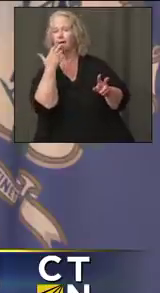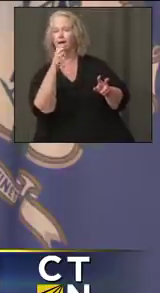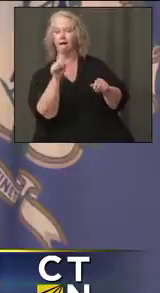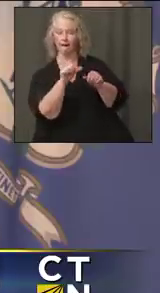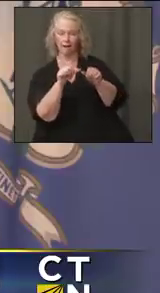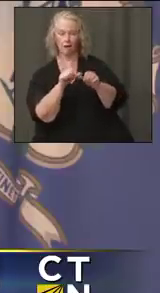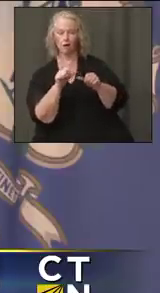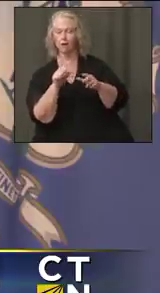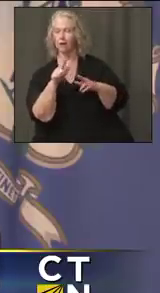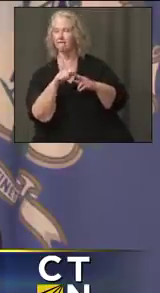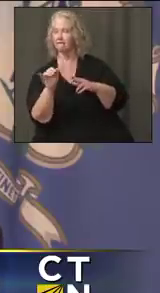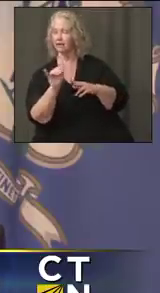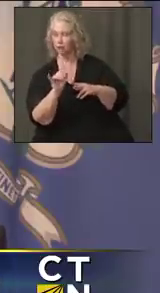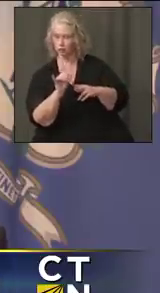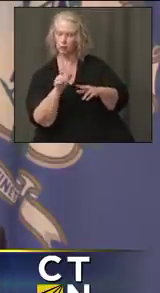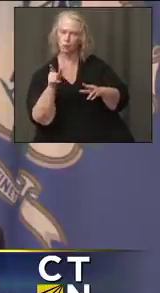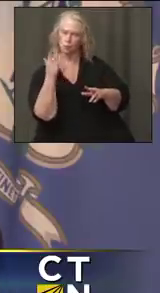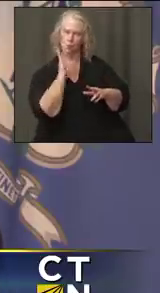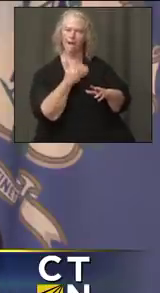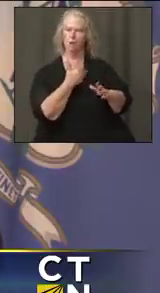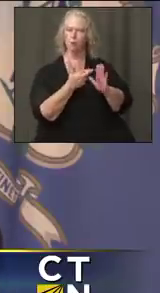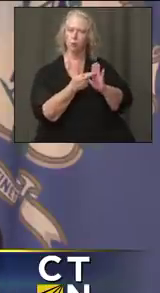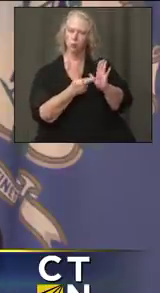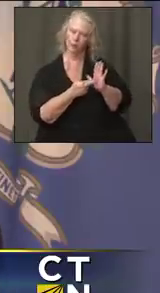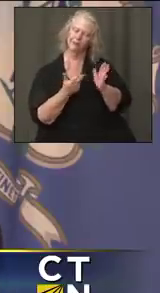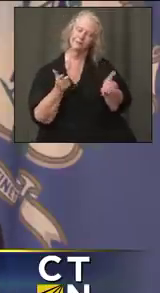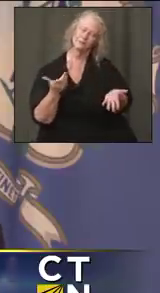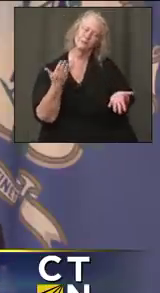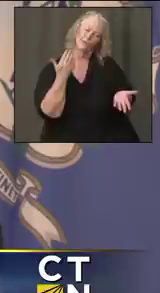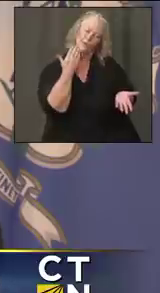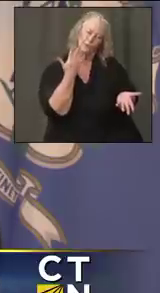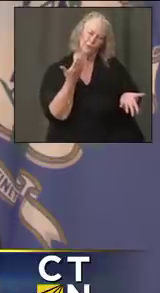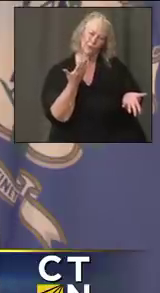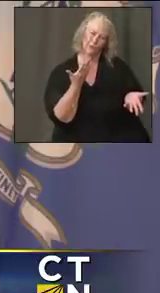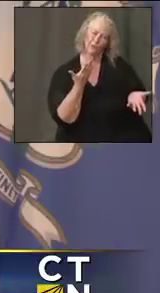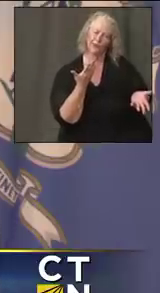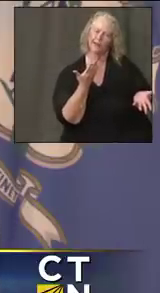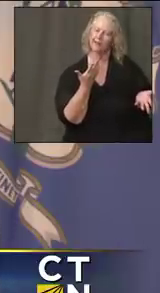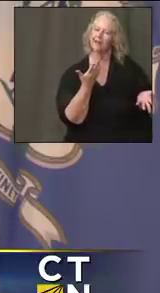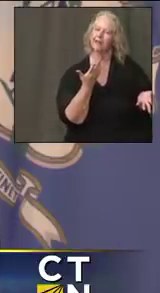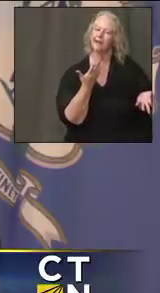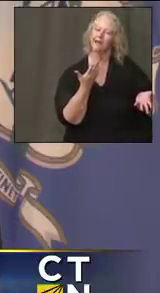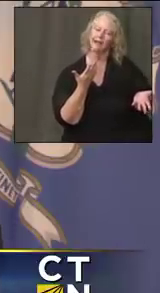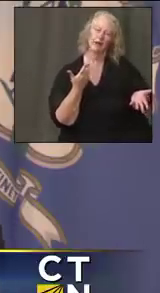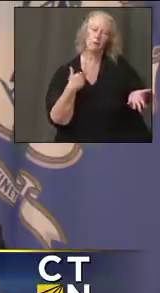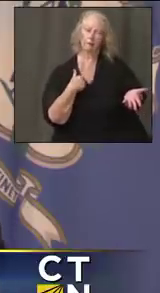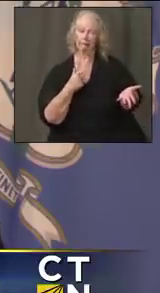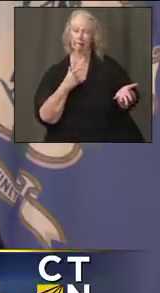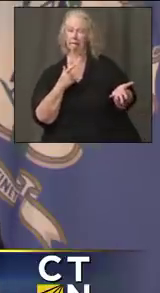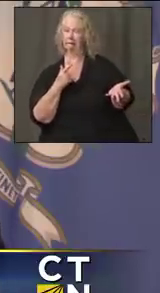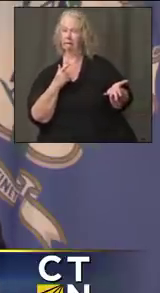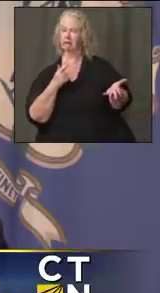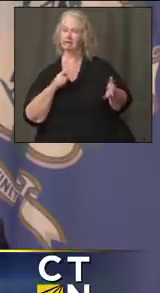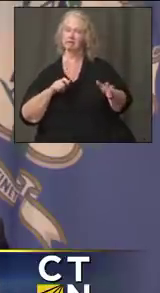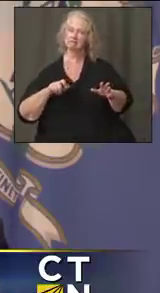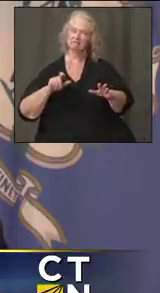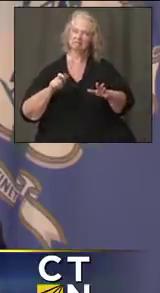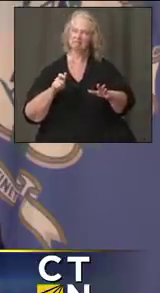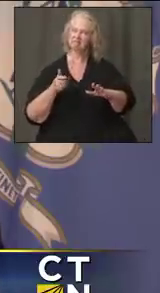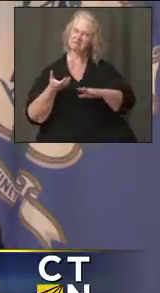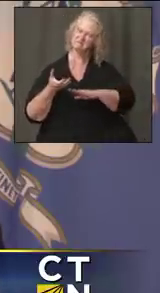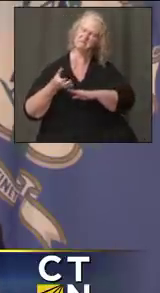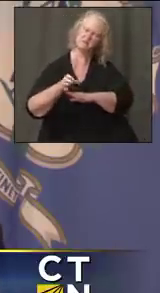they know what the rules are. And as you know, Sue, I mean, we have not had the heavy hand of enforcement. We've generally worked